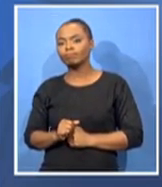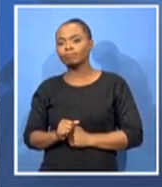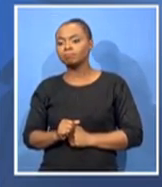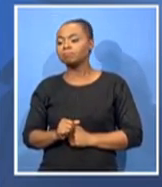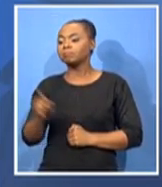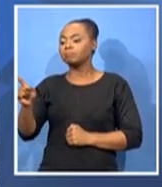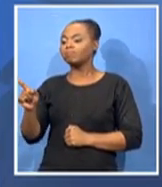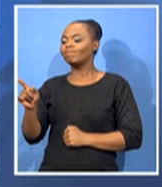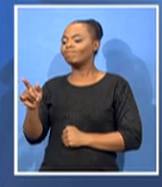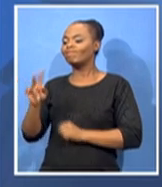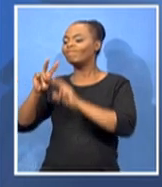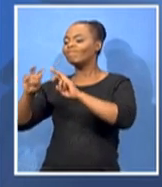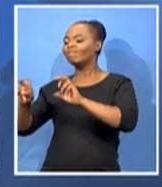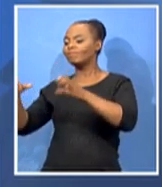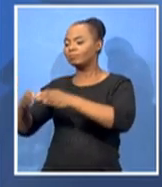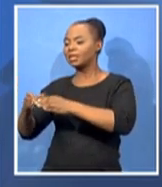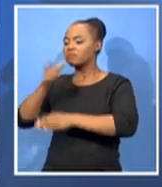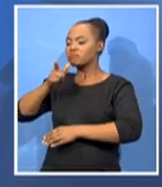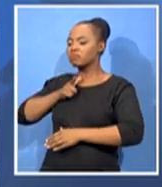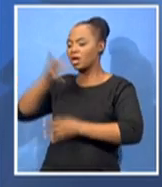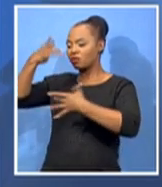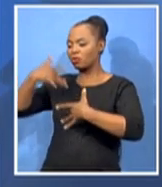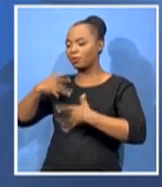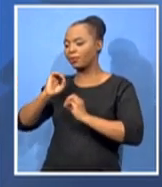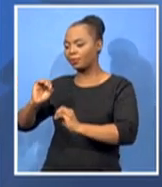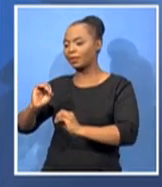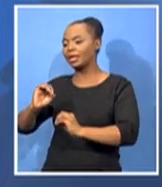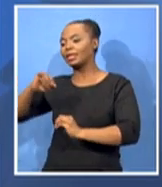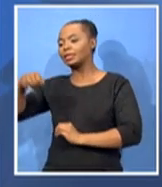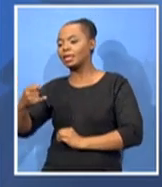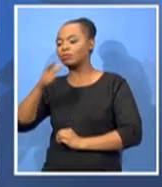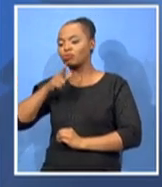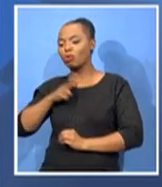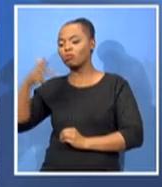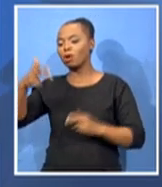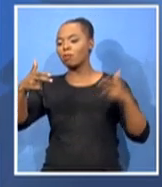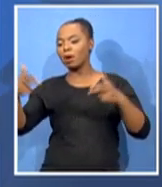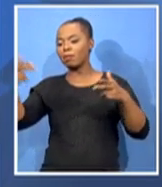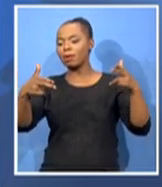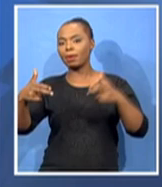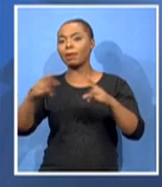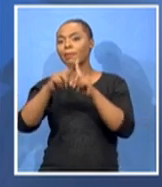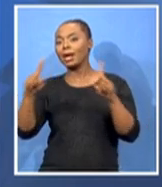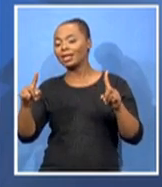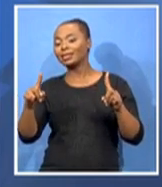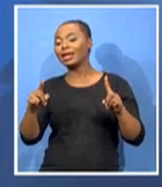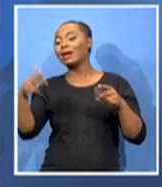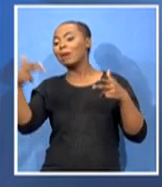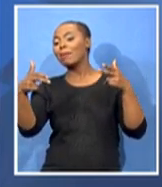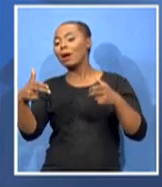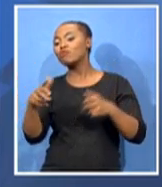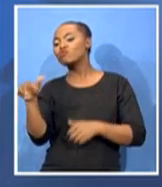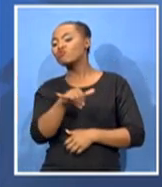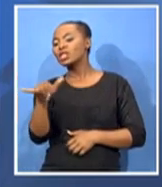you can tell us what firearms they belong to, what caliber of firearms and so forth, but it cannot tell us exactly which firearms they do belong to. So we can't